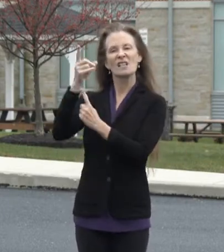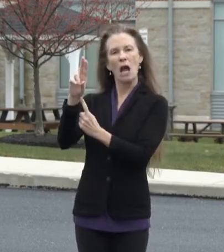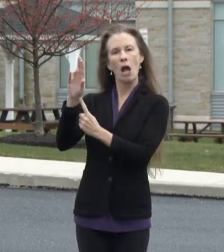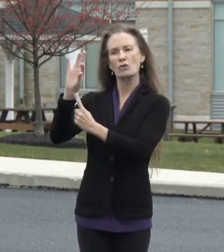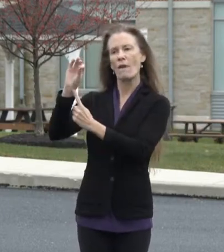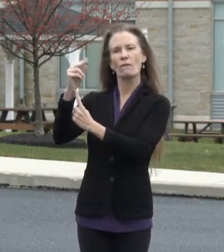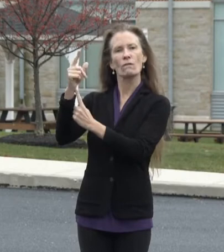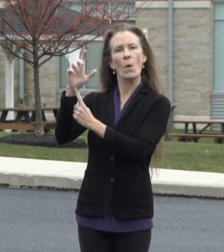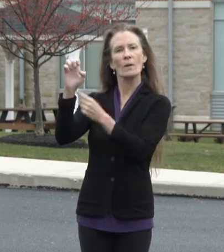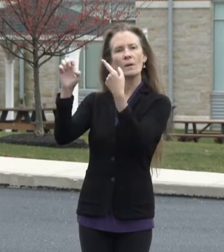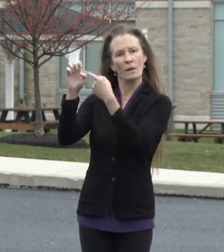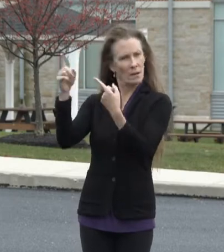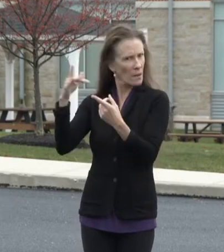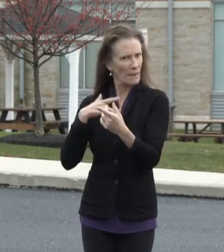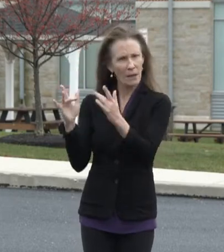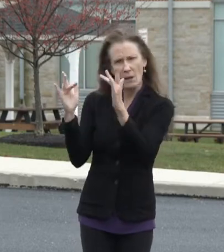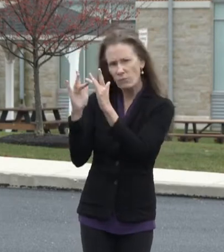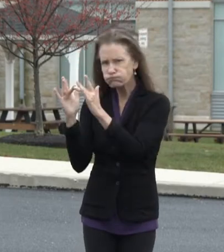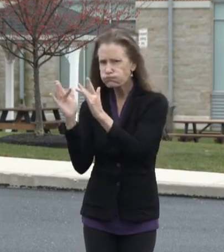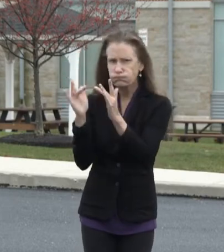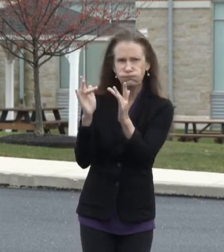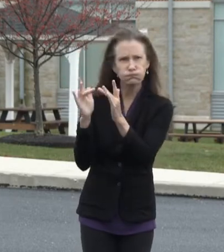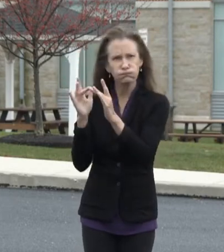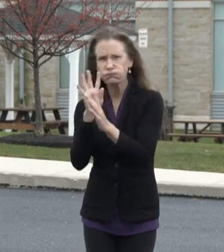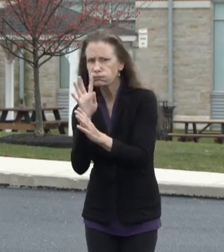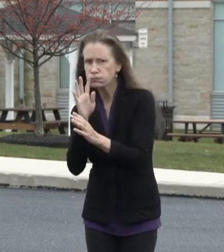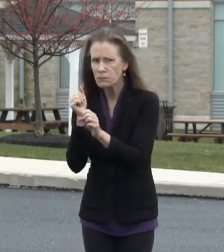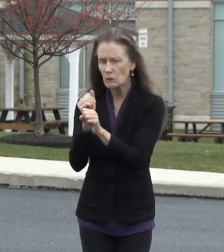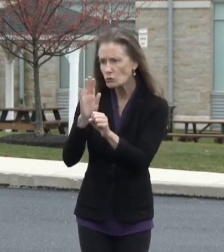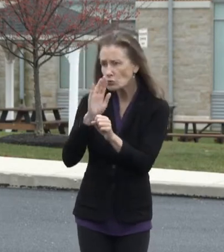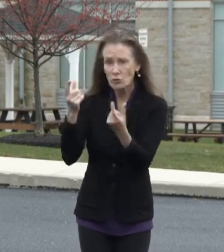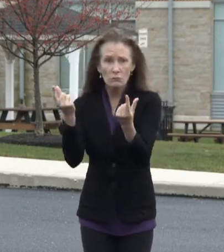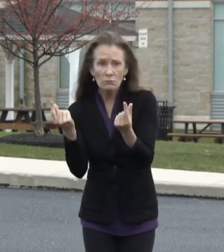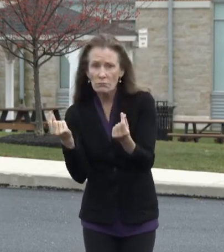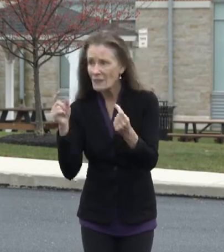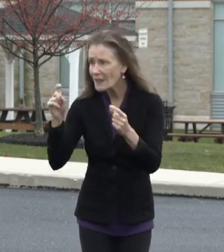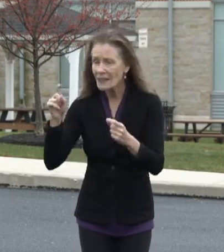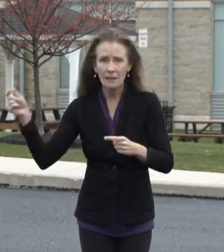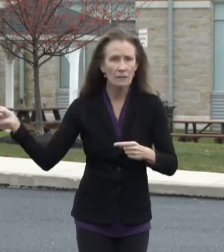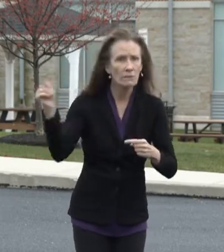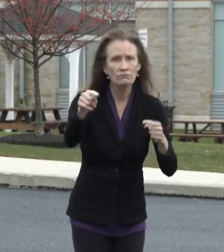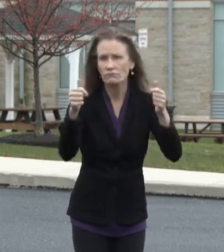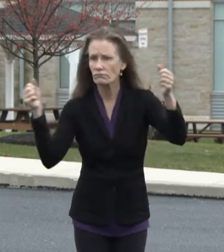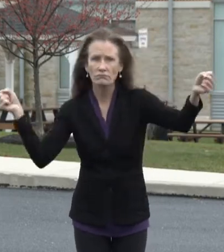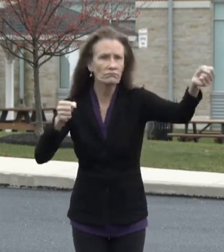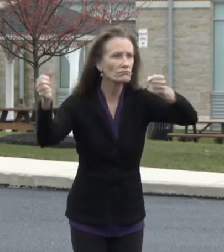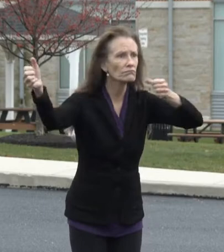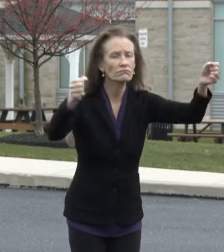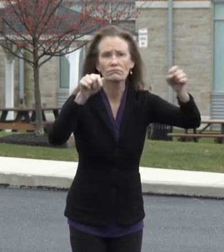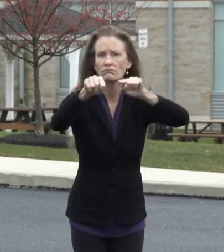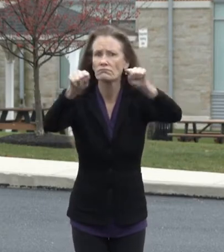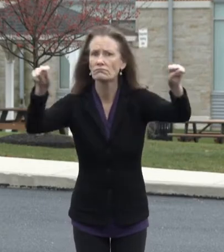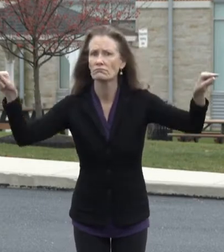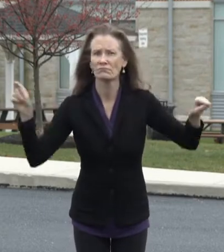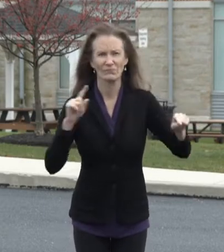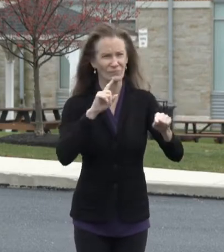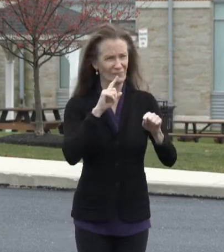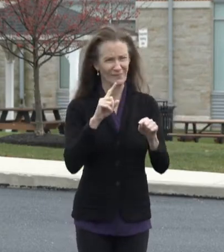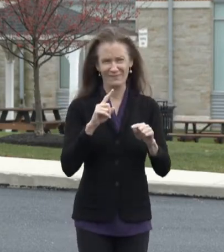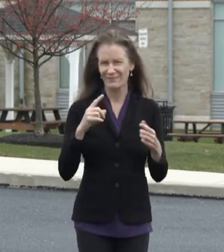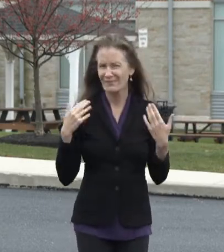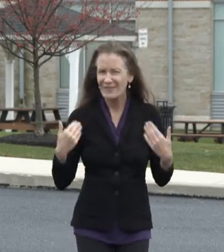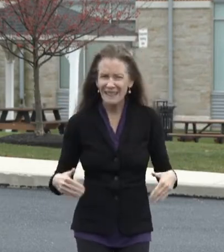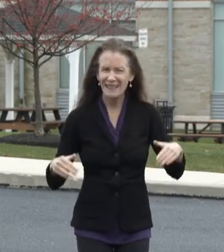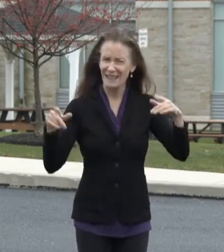leadership to make sure all needs were being met to the highest standard. Simply stated, the Pennsylvania